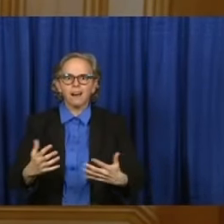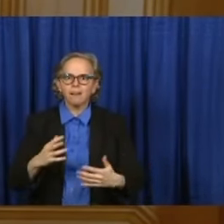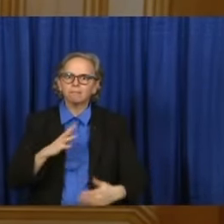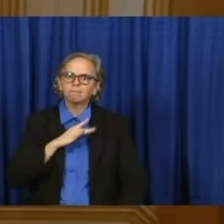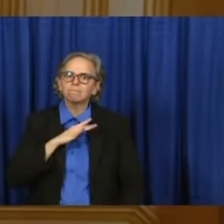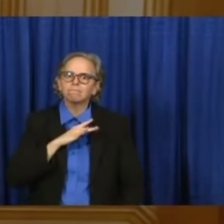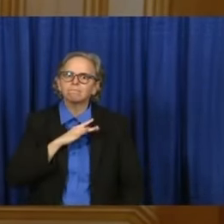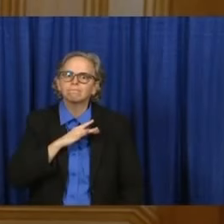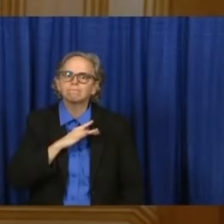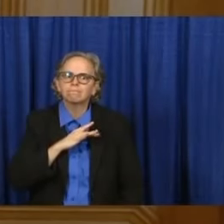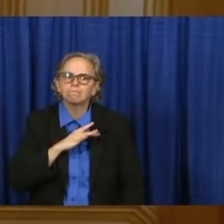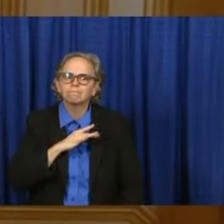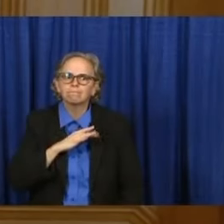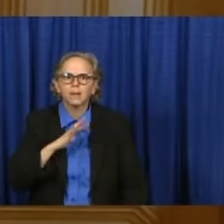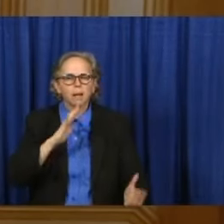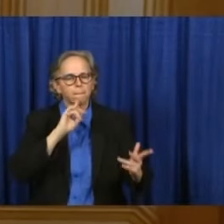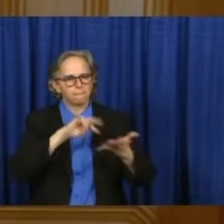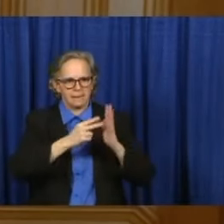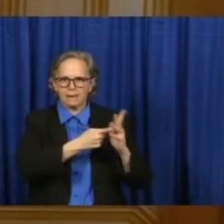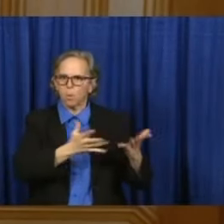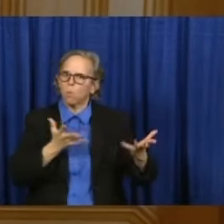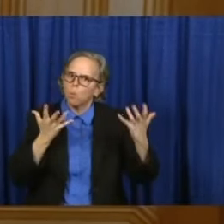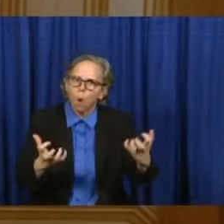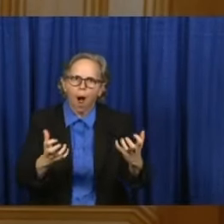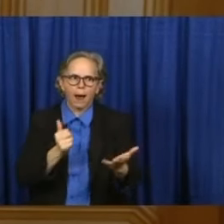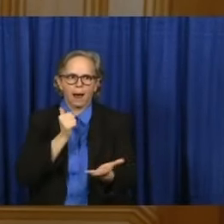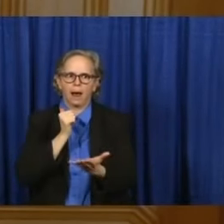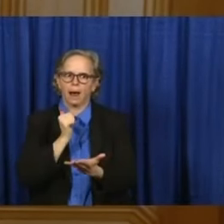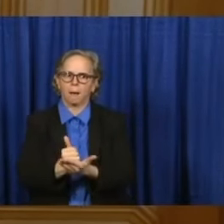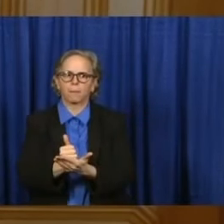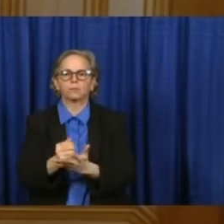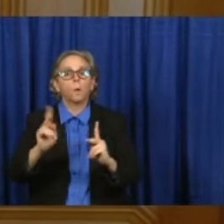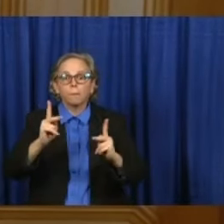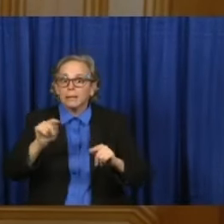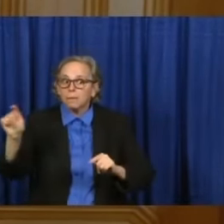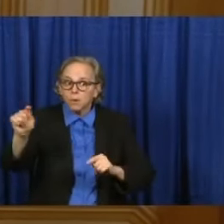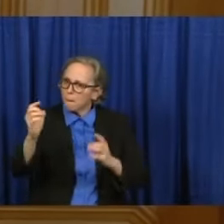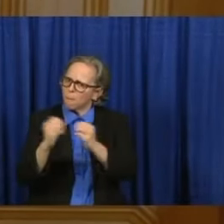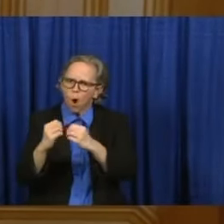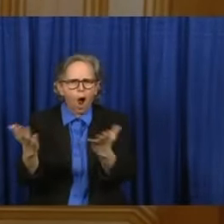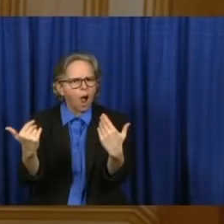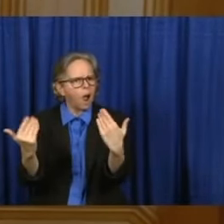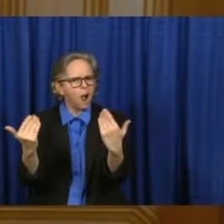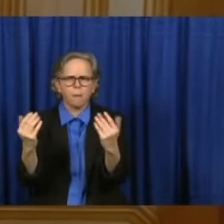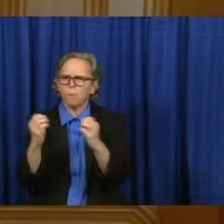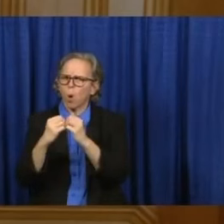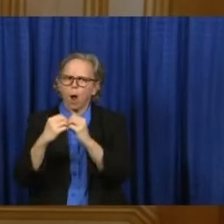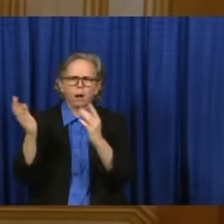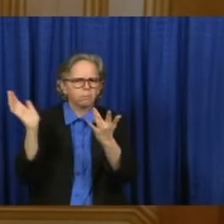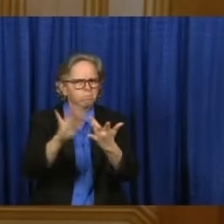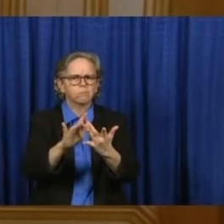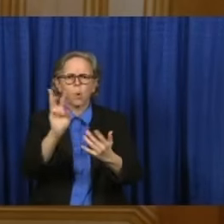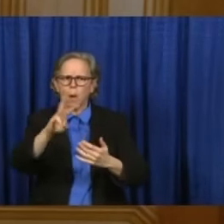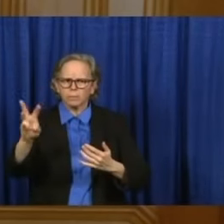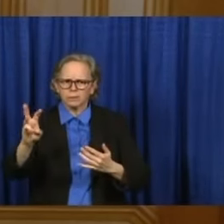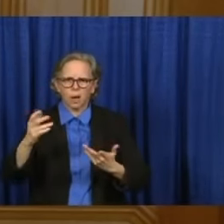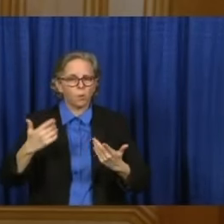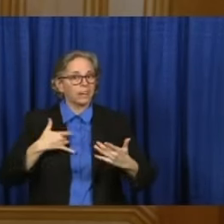see if they could be of help. So we continue to encourage people to go online. We're excited about the number that went